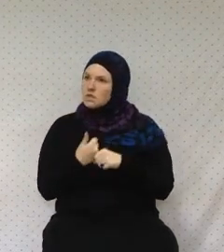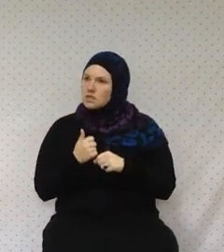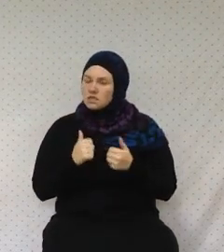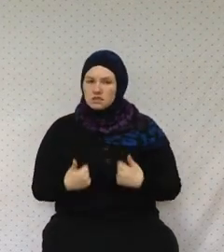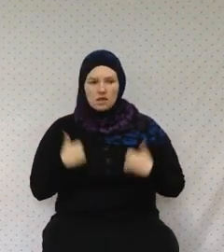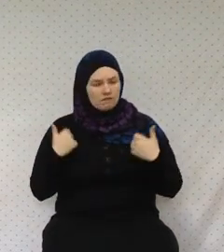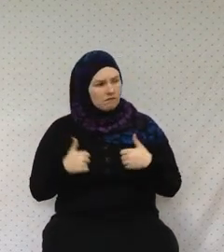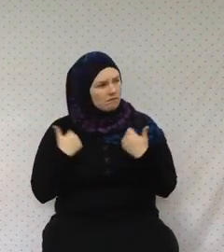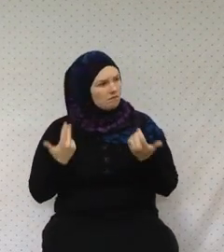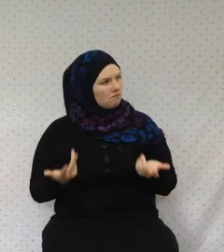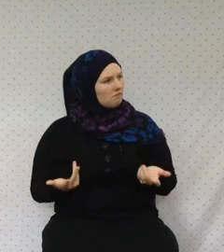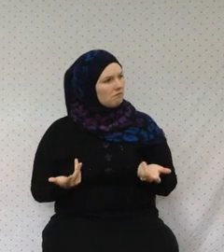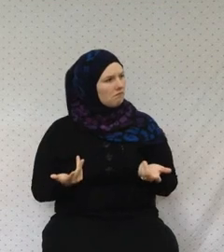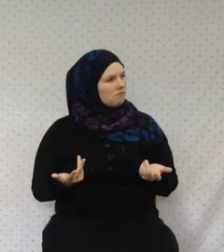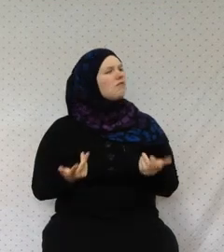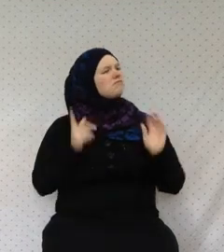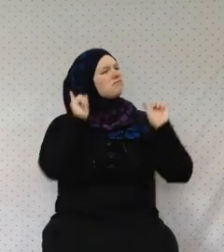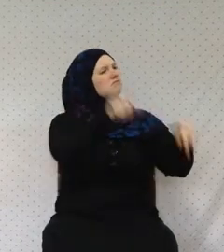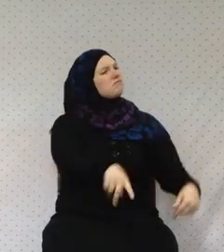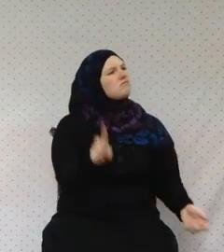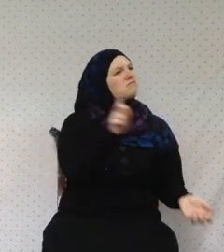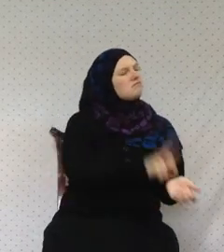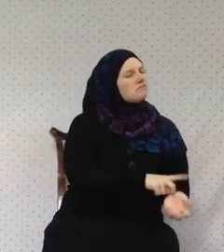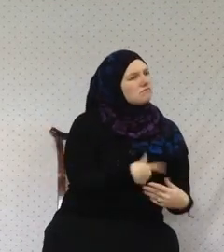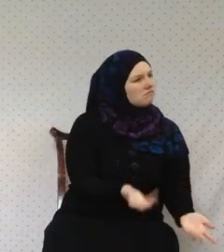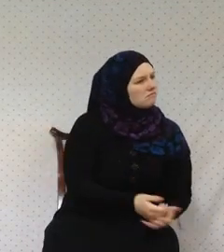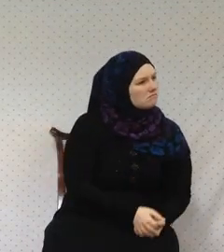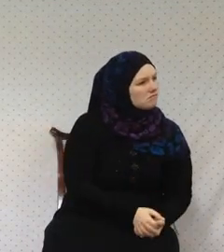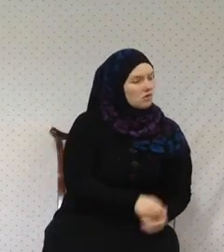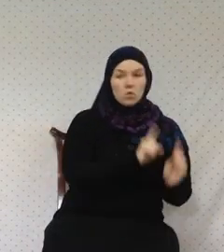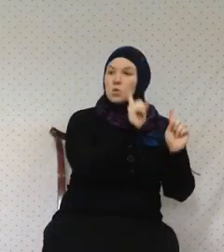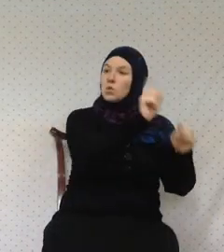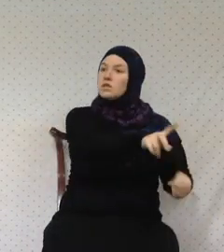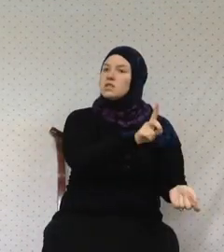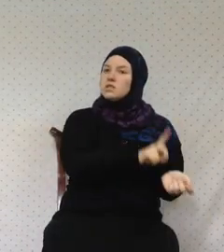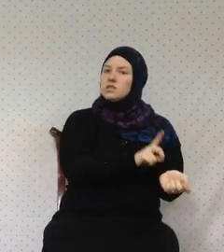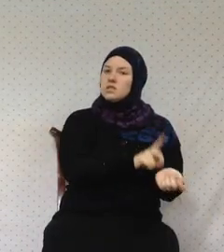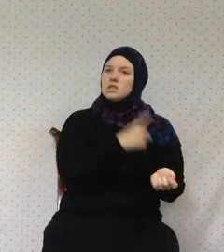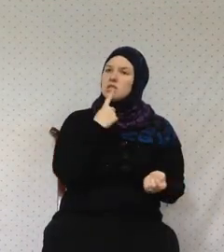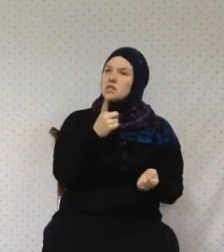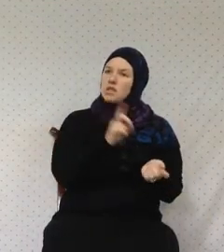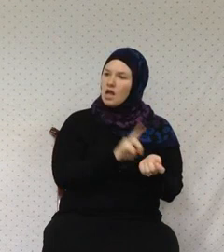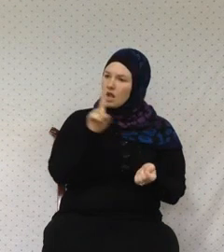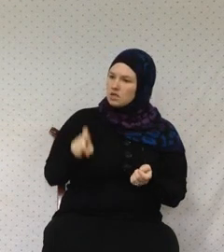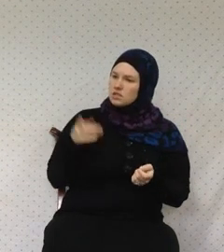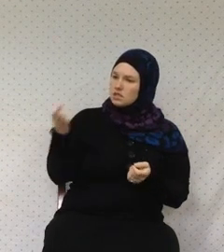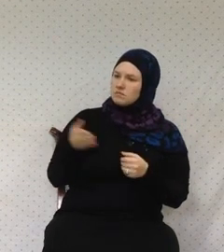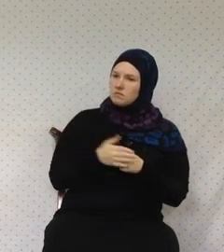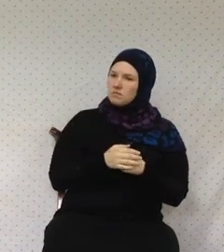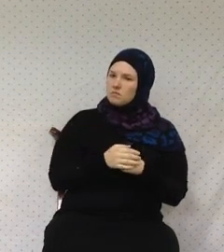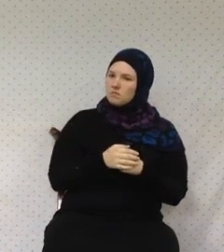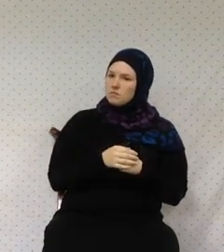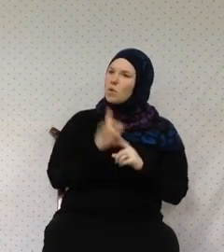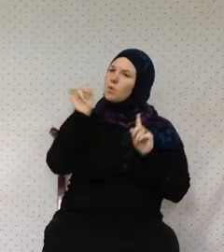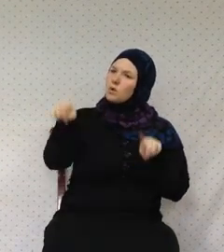by, and he decided to go to the doctor to see how he's doing. So he goes to the doctor, and the doctor asks him, "Where